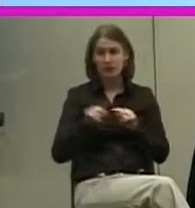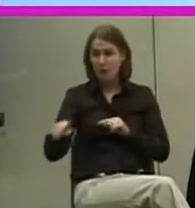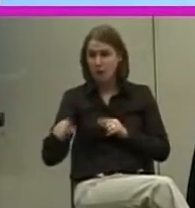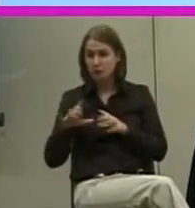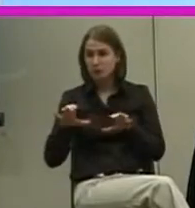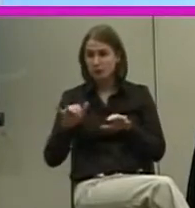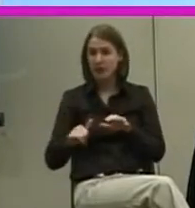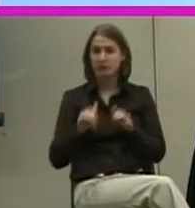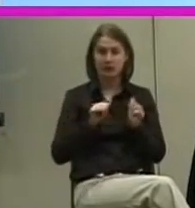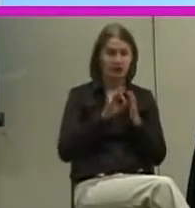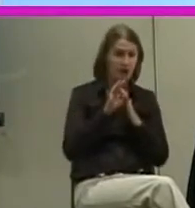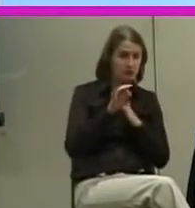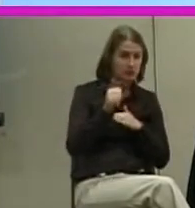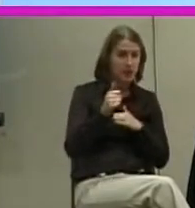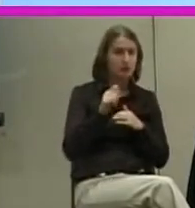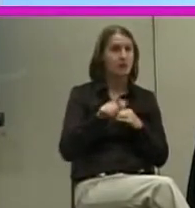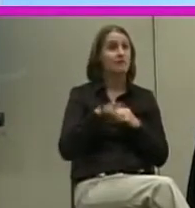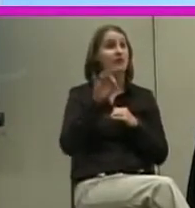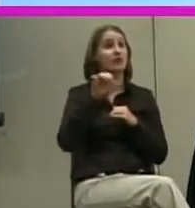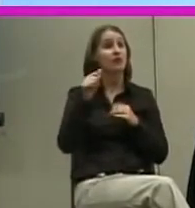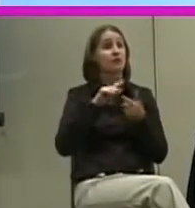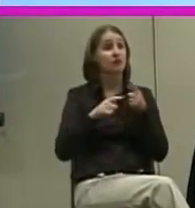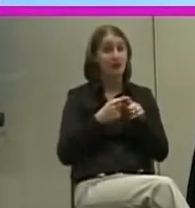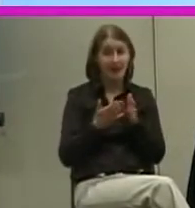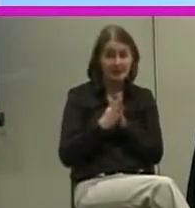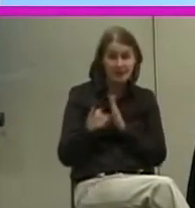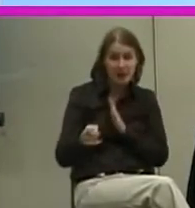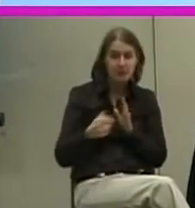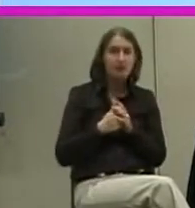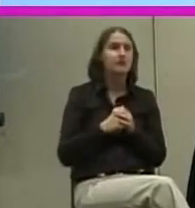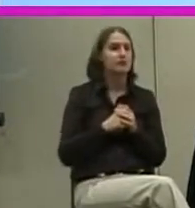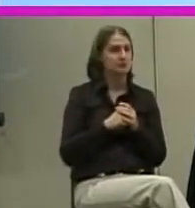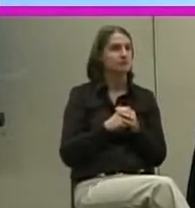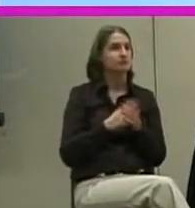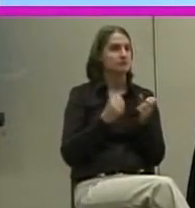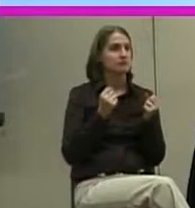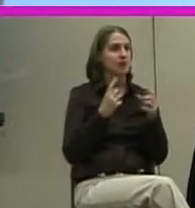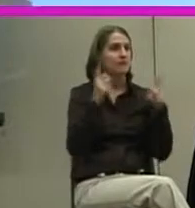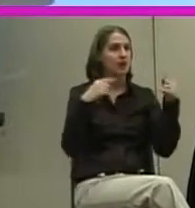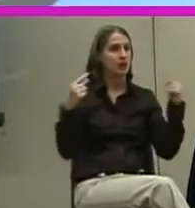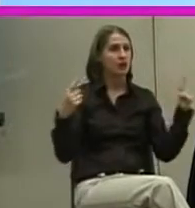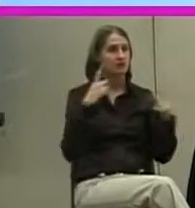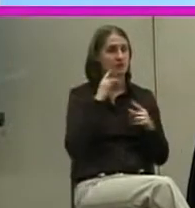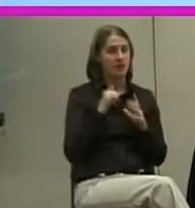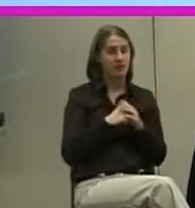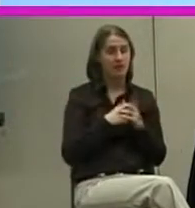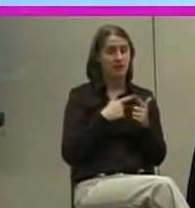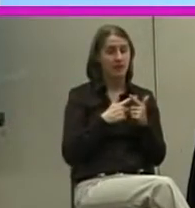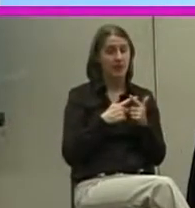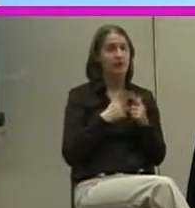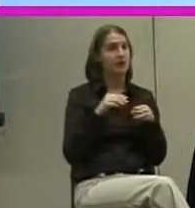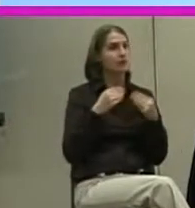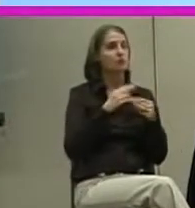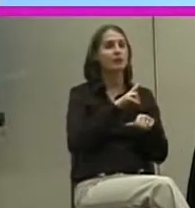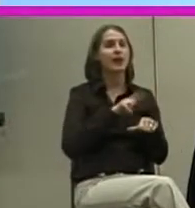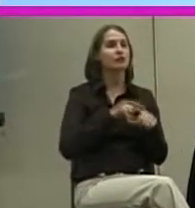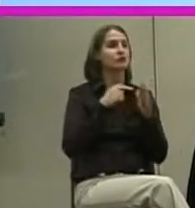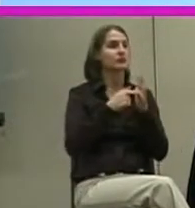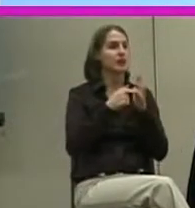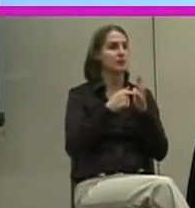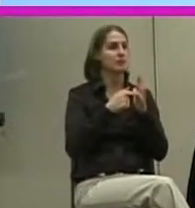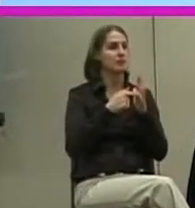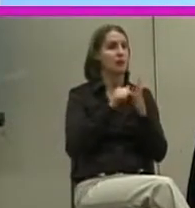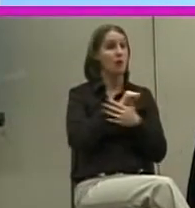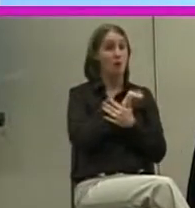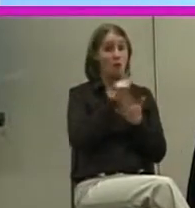to 10, you could find another friend and ask them, you could, and so I give them a lot of variations for it, and then I give it to them in natural examples. All of